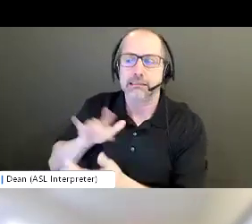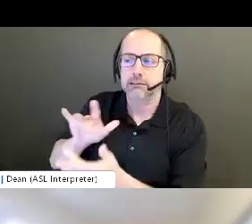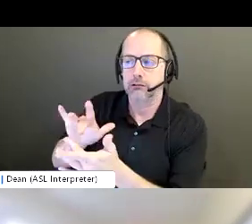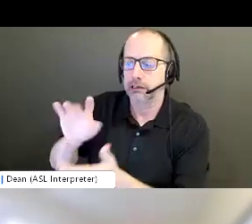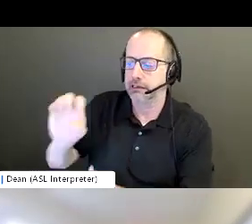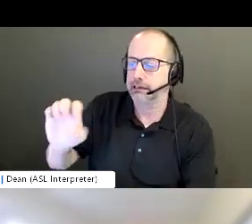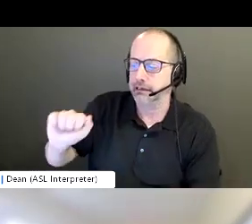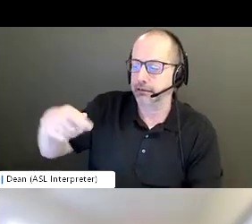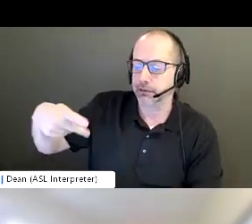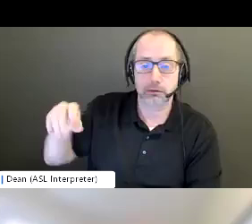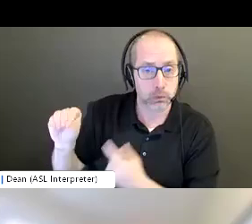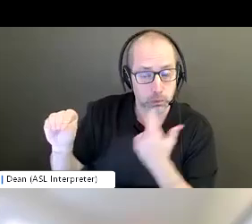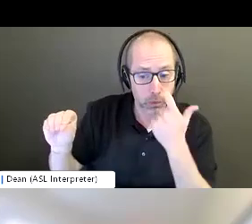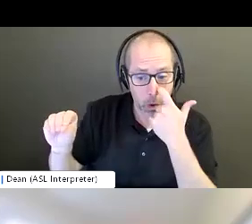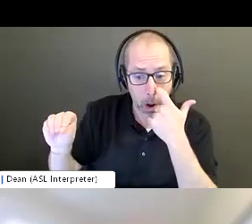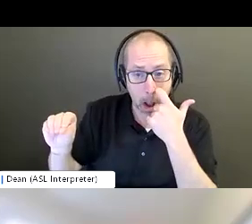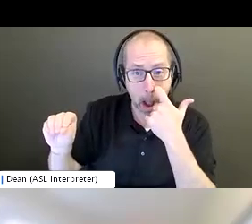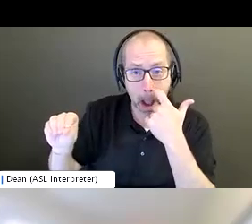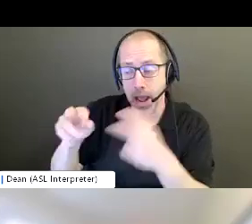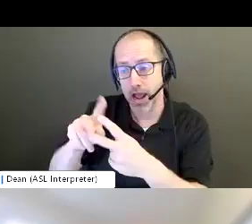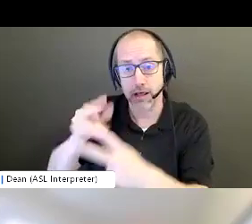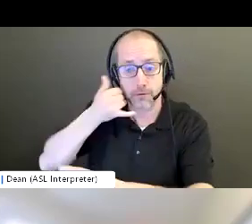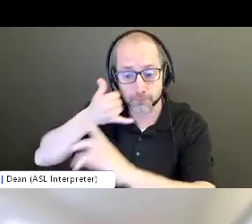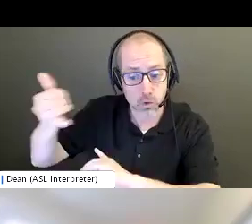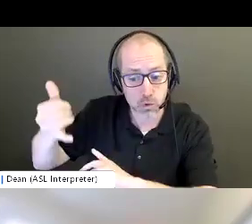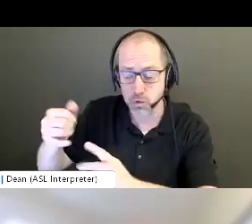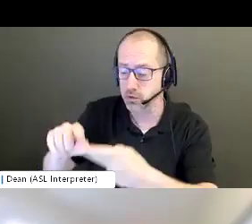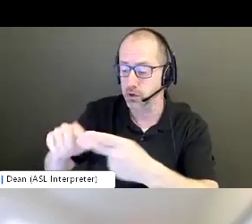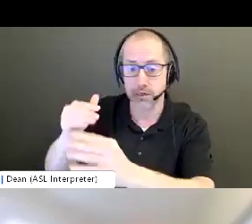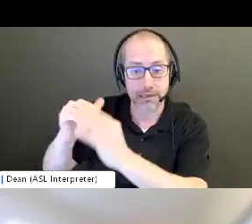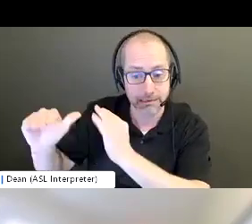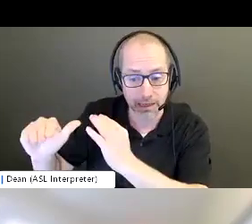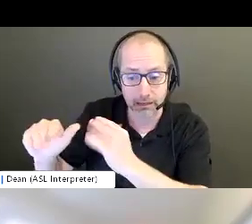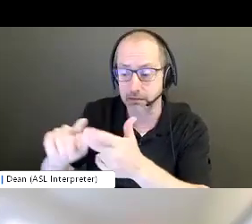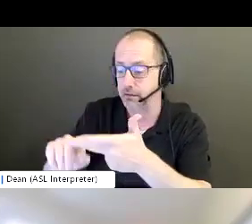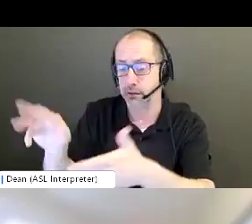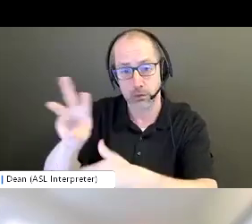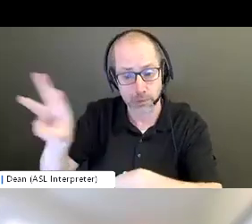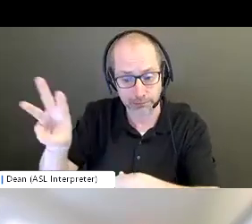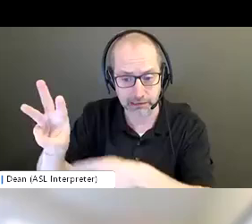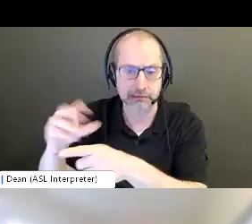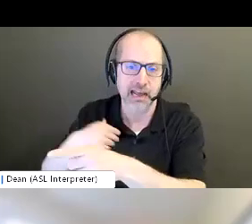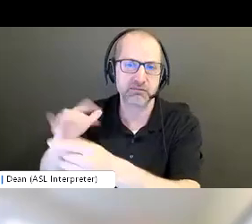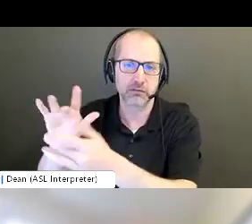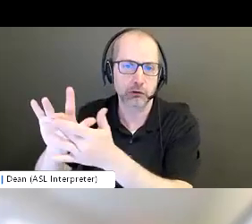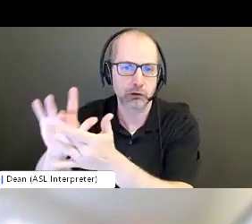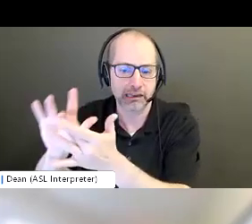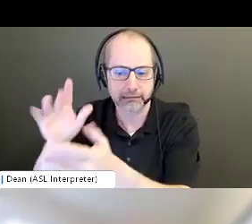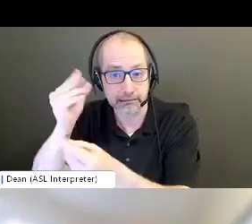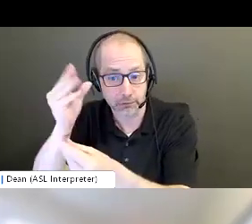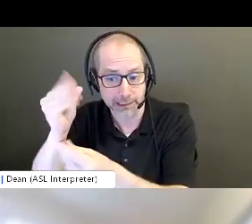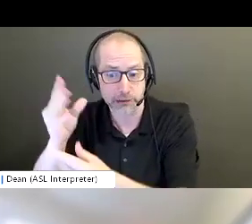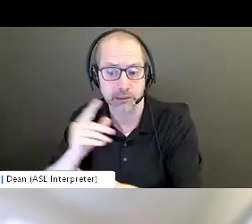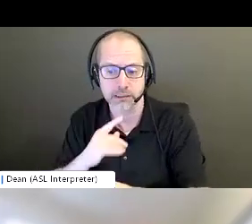Ontario by either phone or email or our website, which will provide that contact information at the end of our session